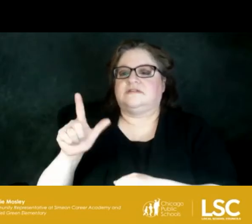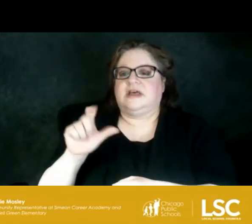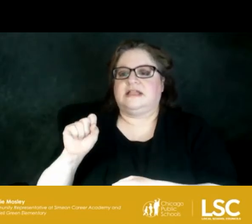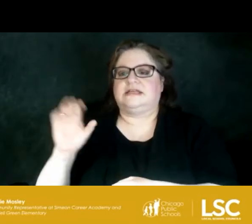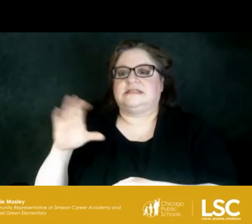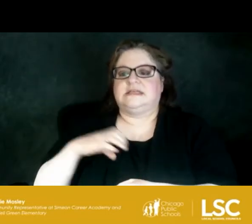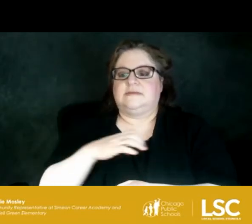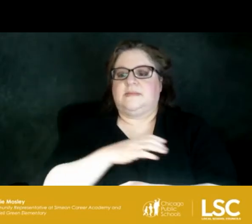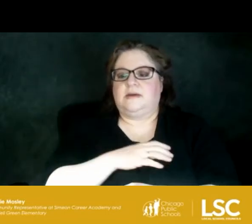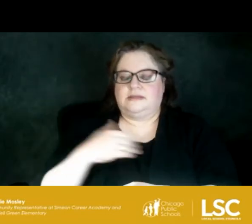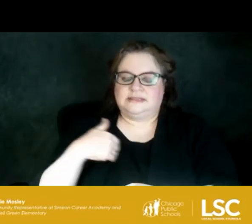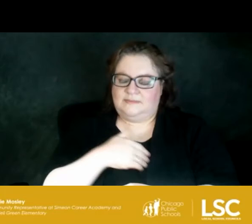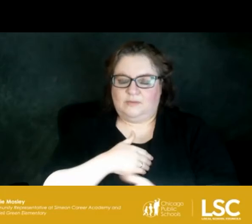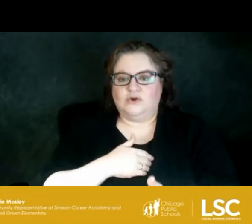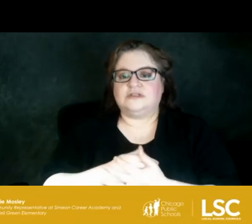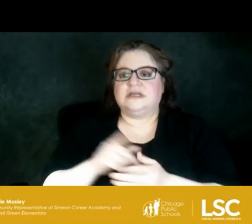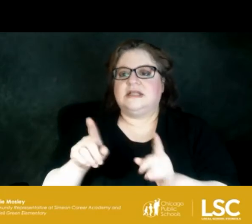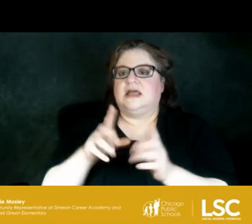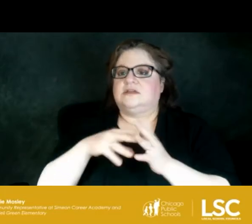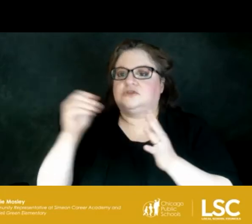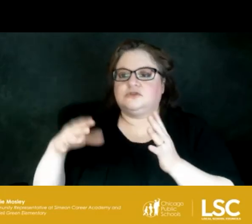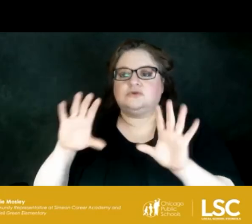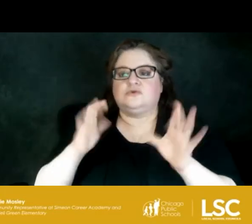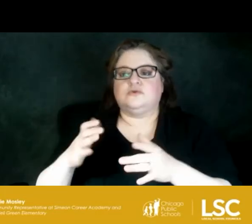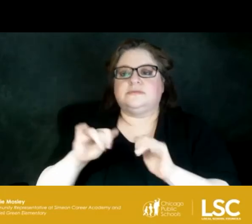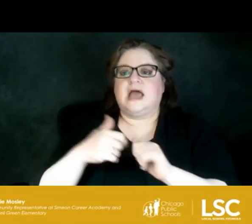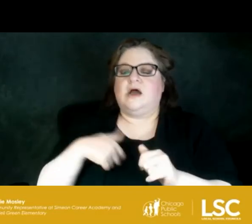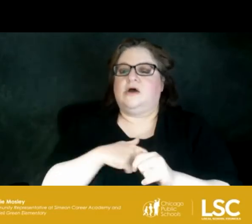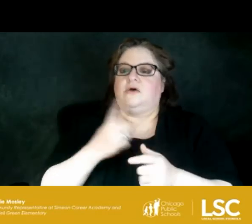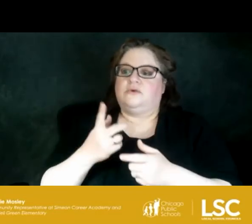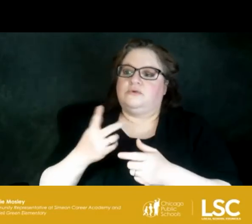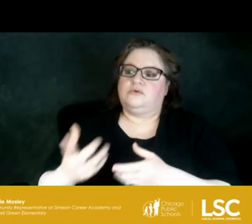For instance, student groups. How do we get more